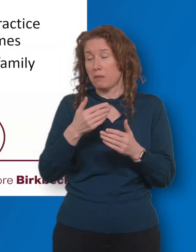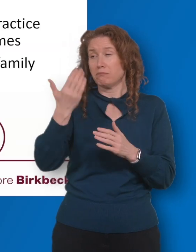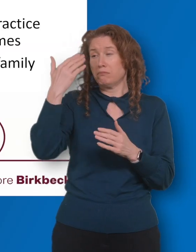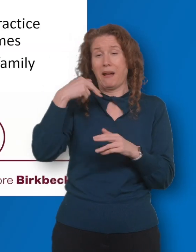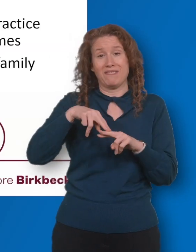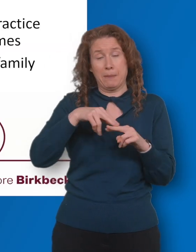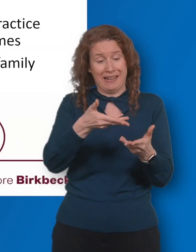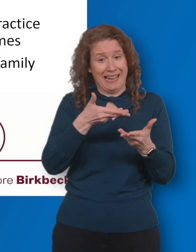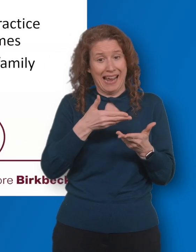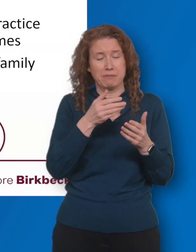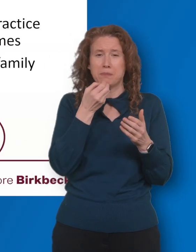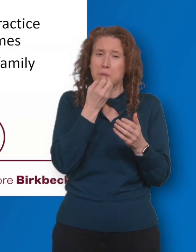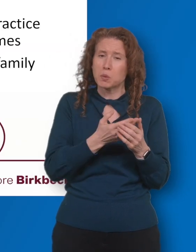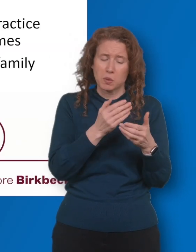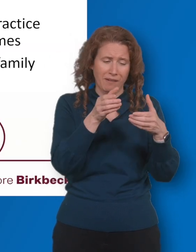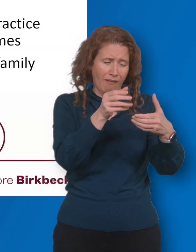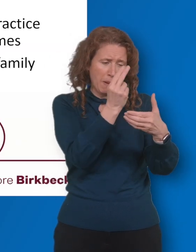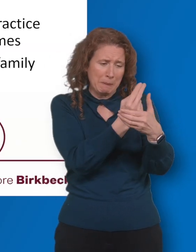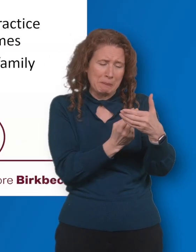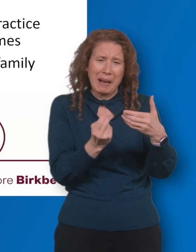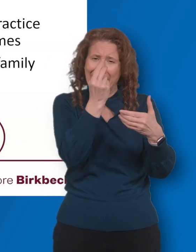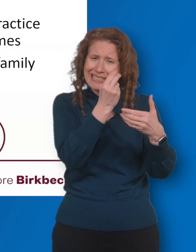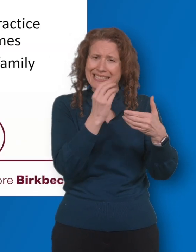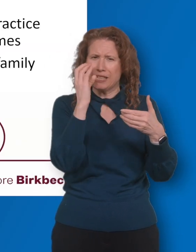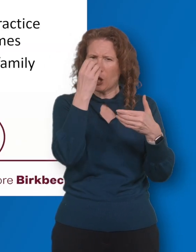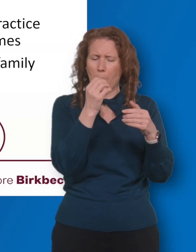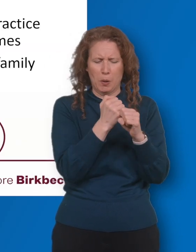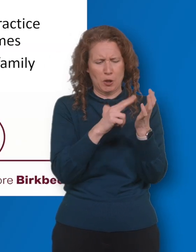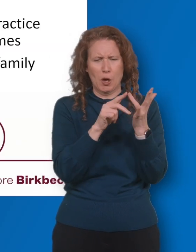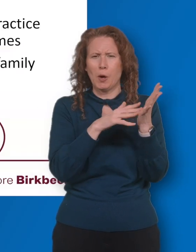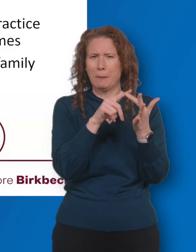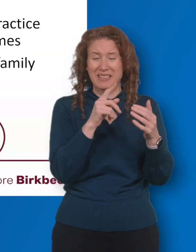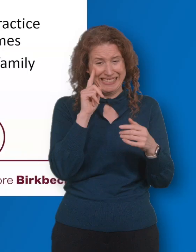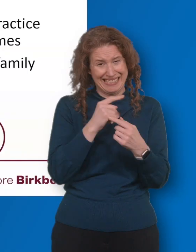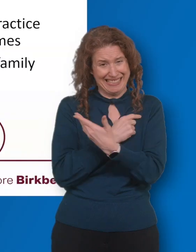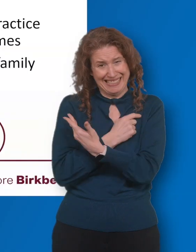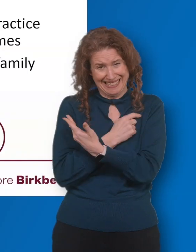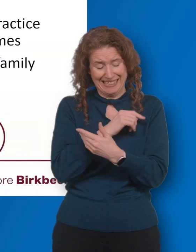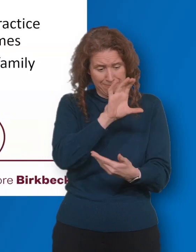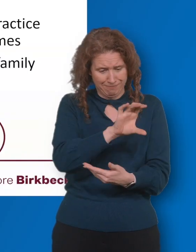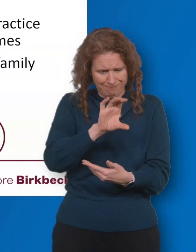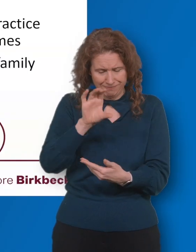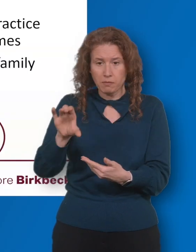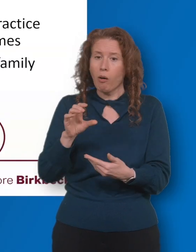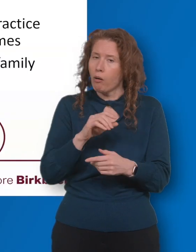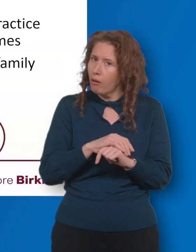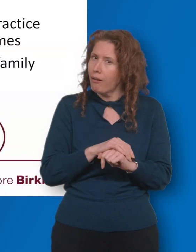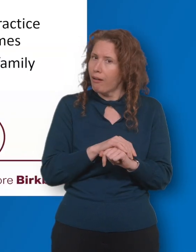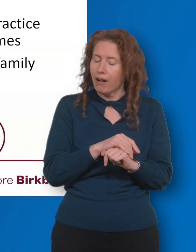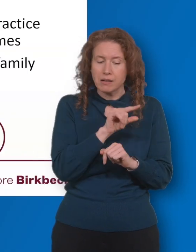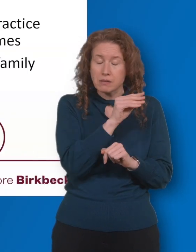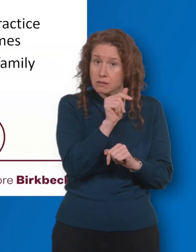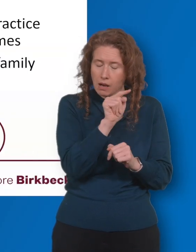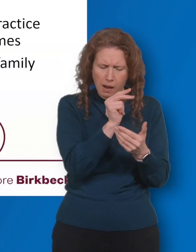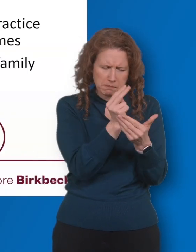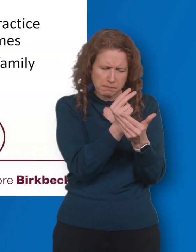lovely hand-painted garden gnomes for my birthday. And you can probably see a real difference where some of these are